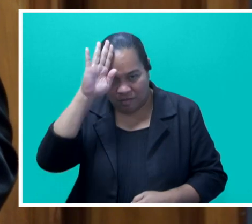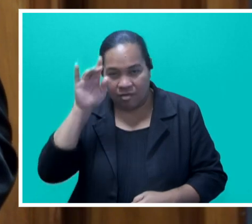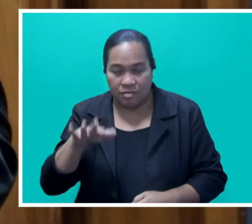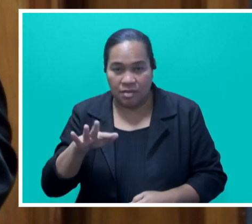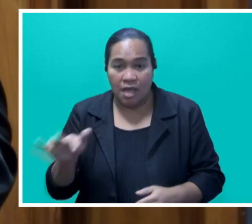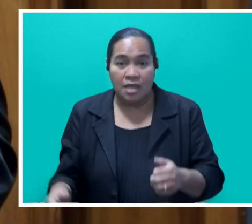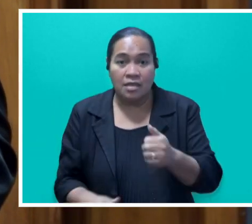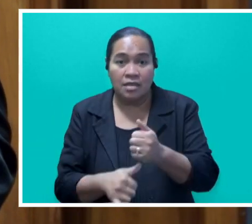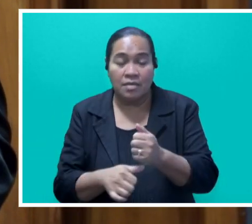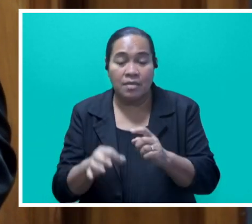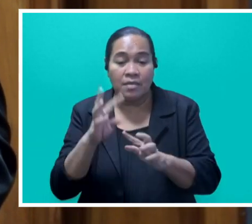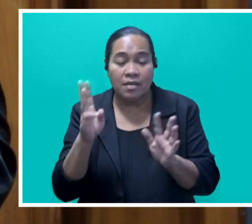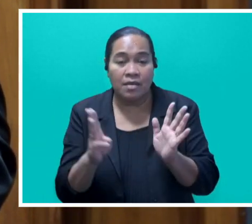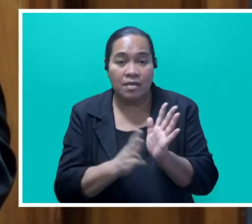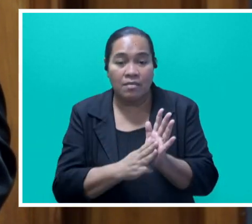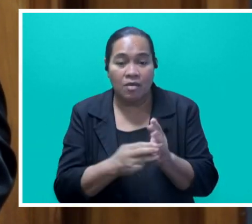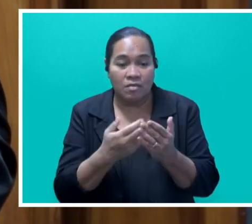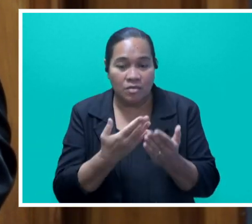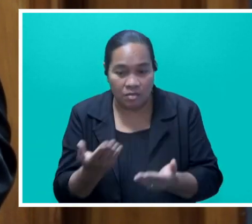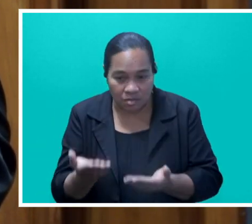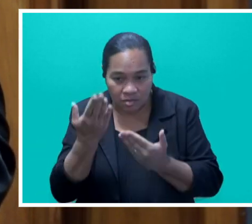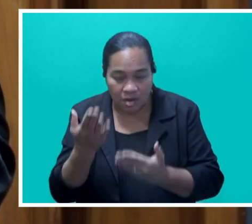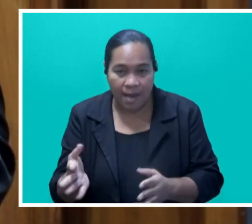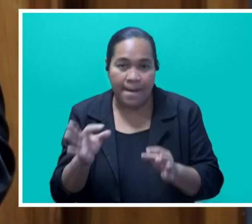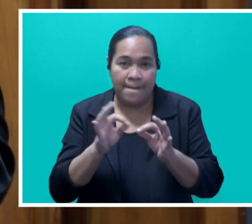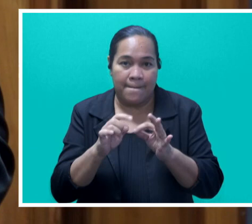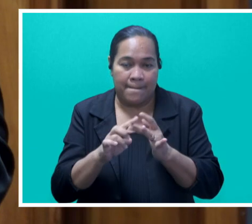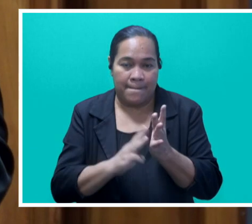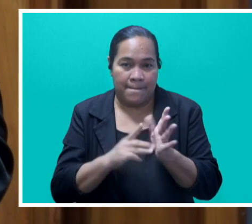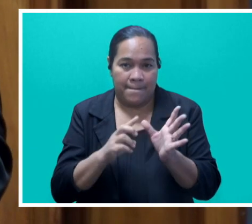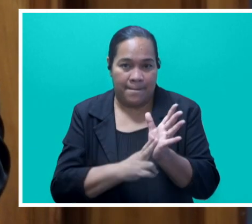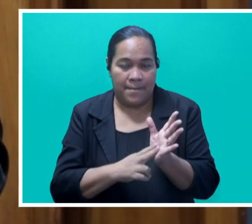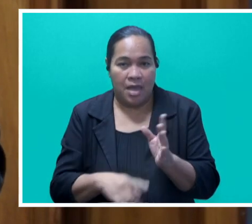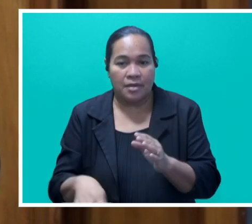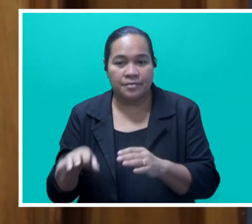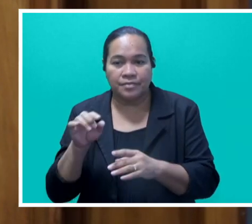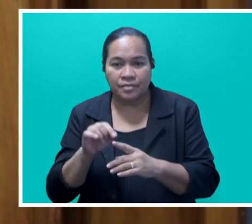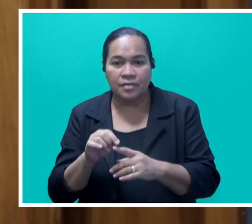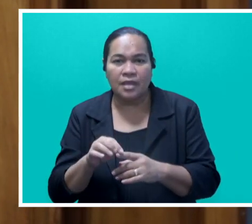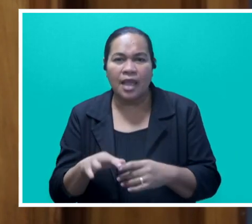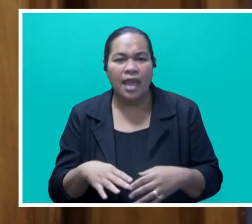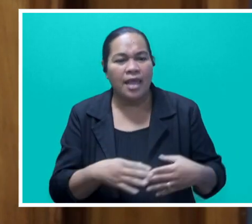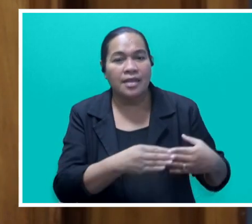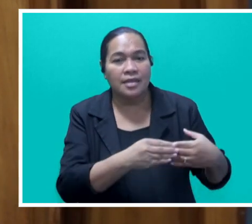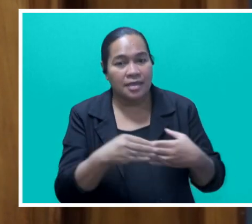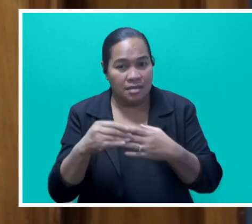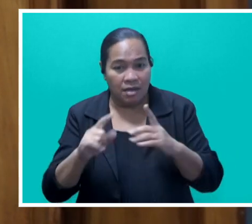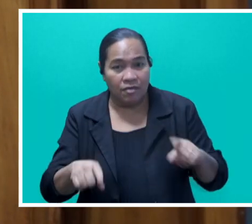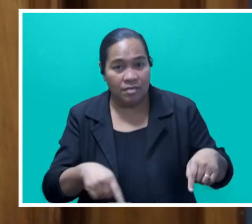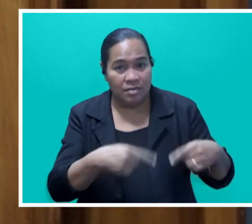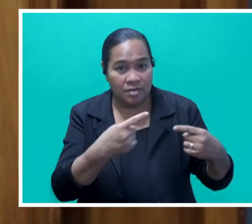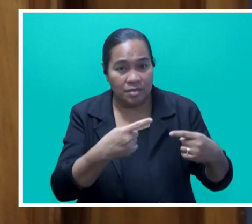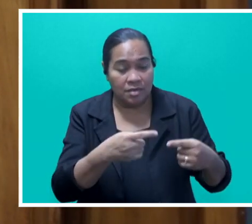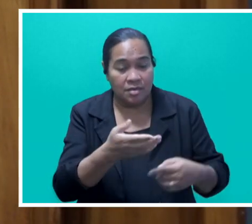Prime Minister talanga o Honorable Biman Prasad wasa talanga na liu ni Tony Bisang Honorable